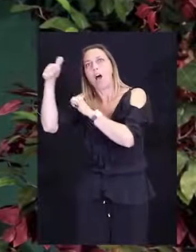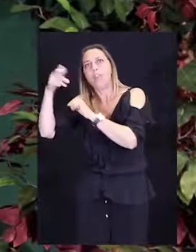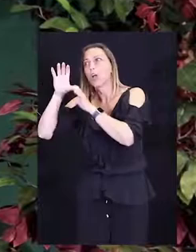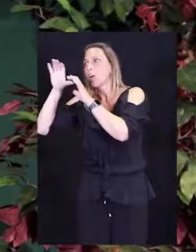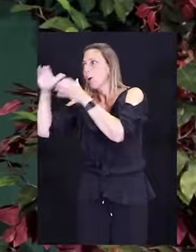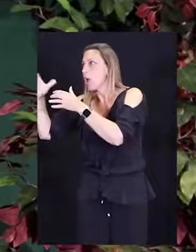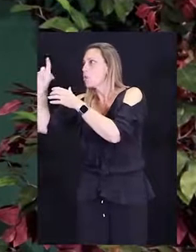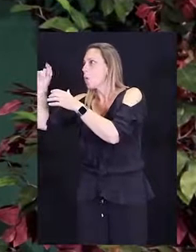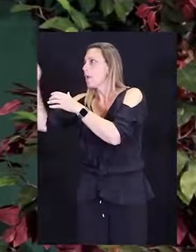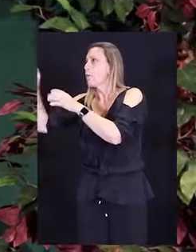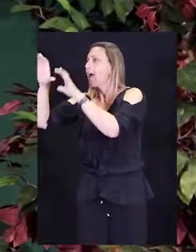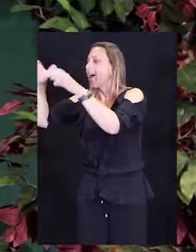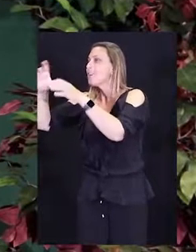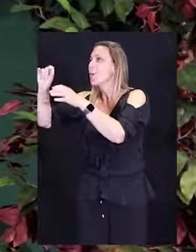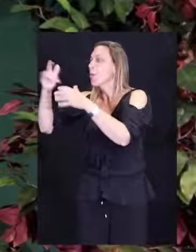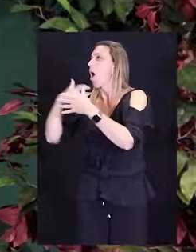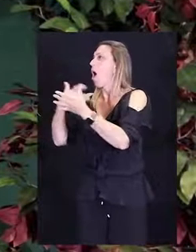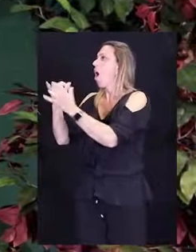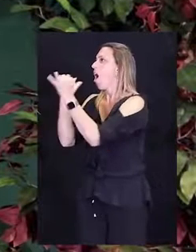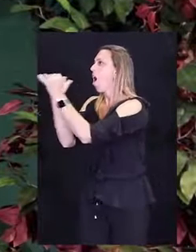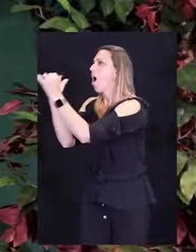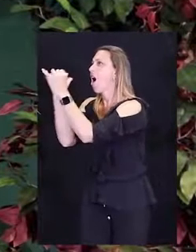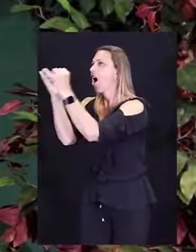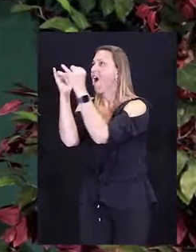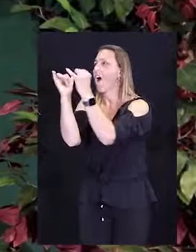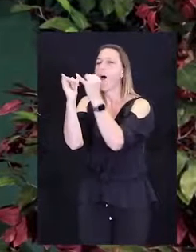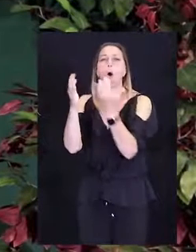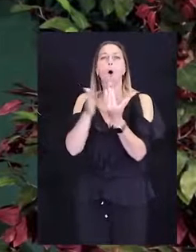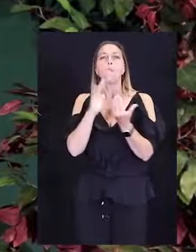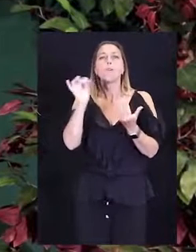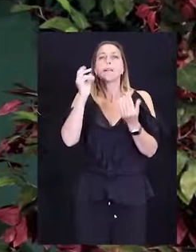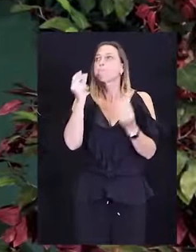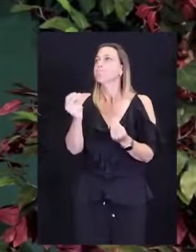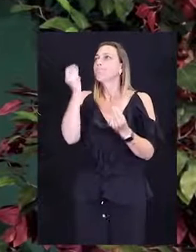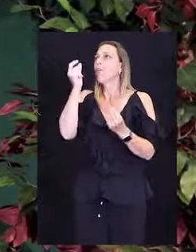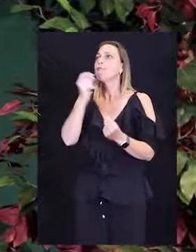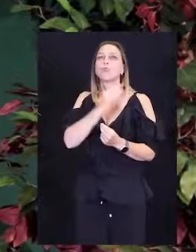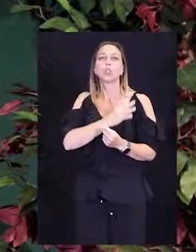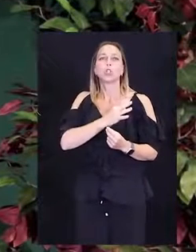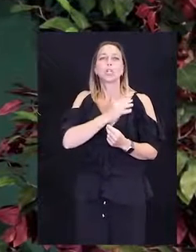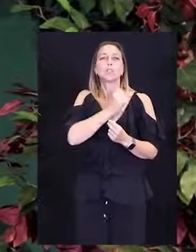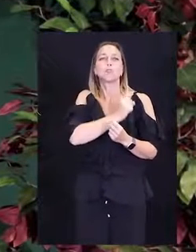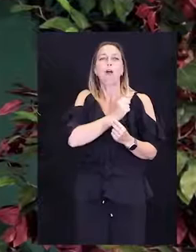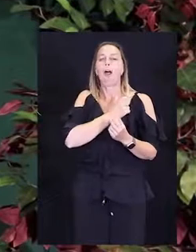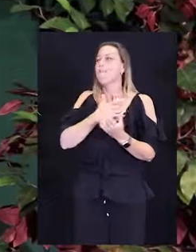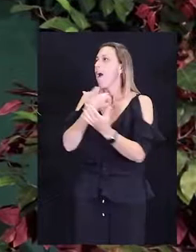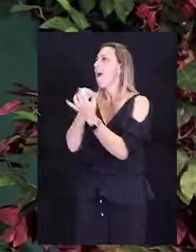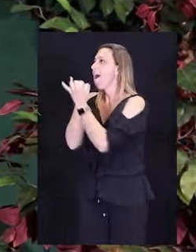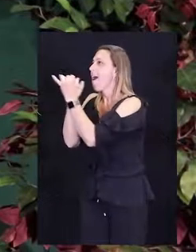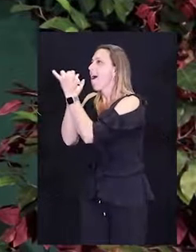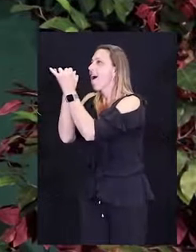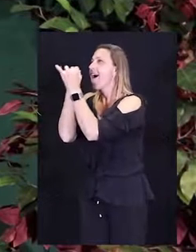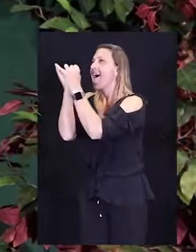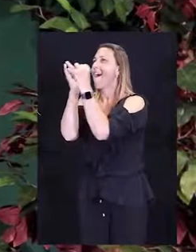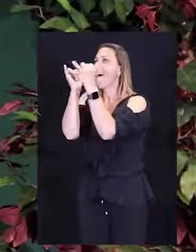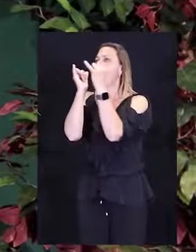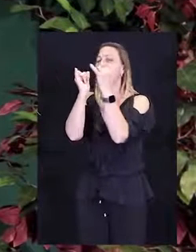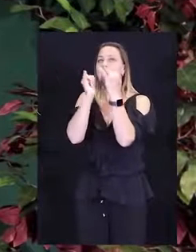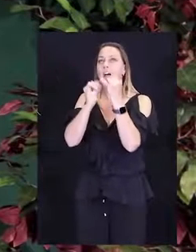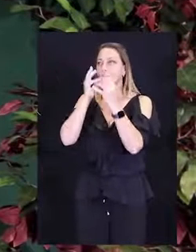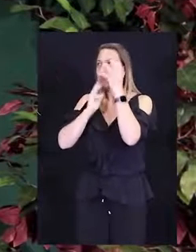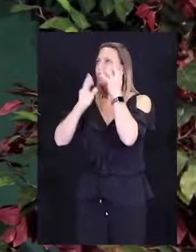the country. It's like a natural and automatic fraternity or sorority that only you share a small amount with other